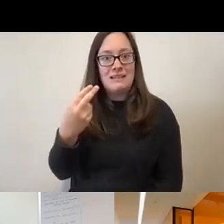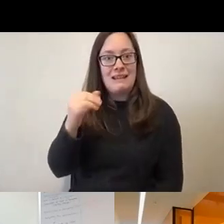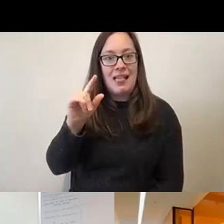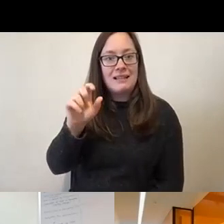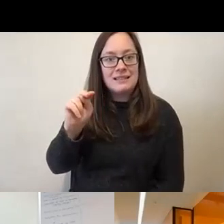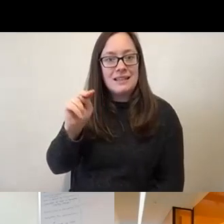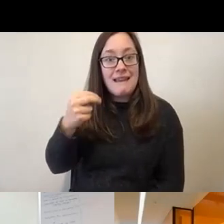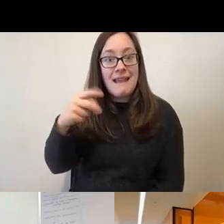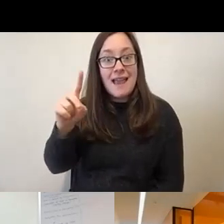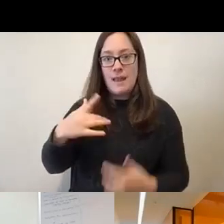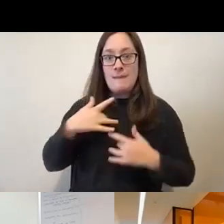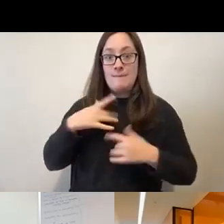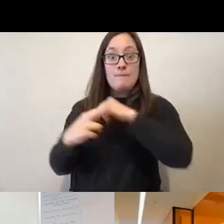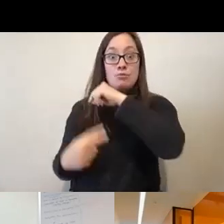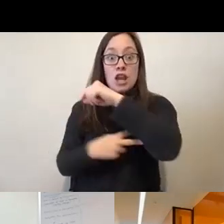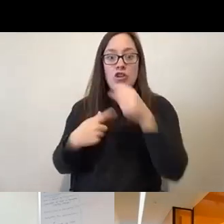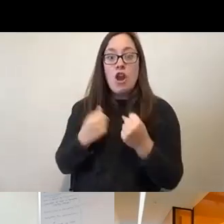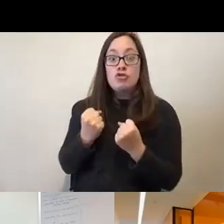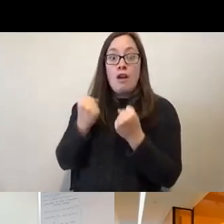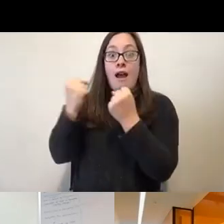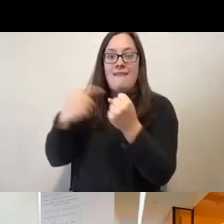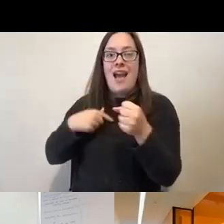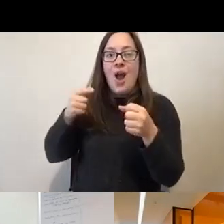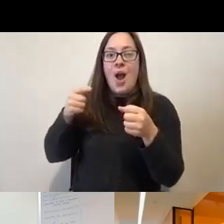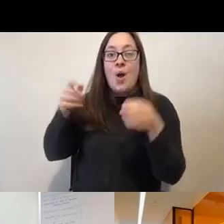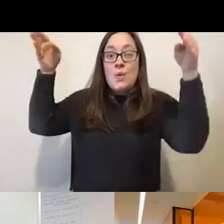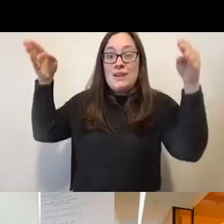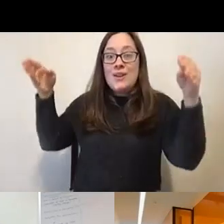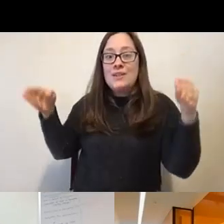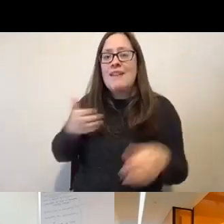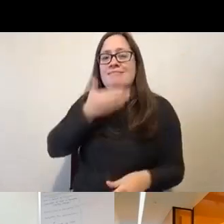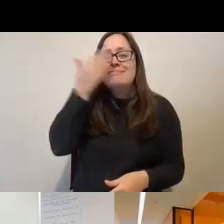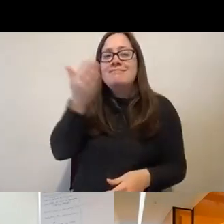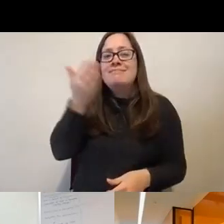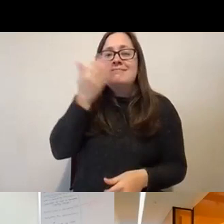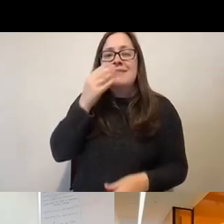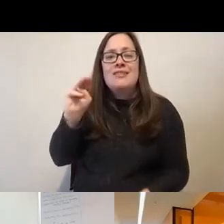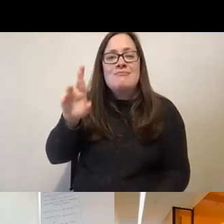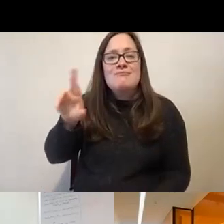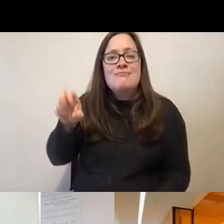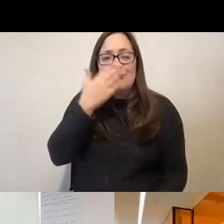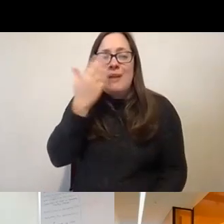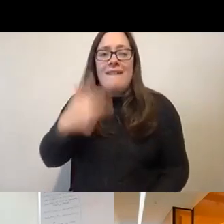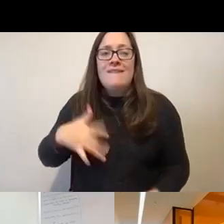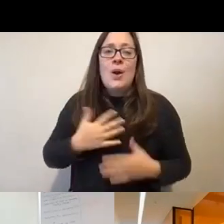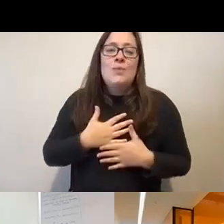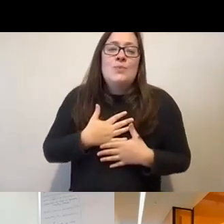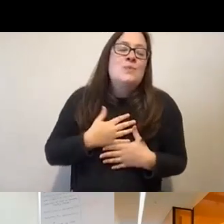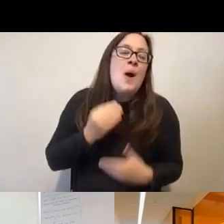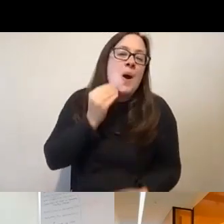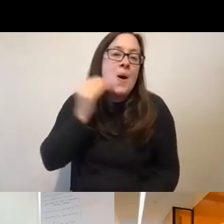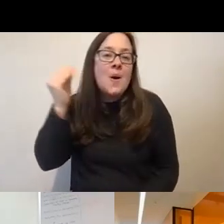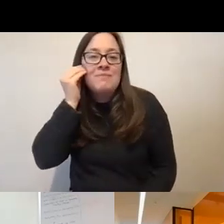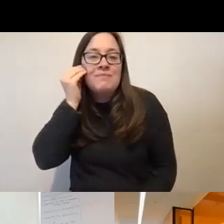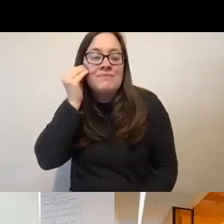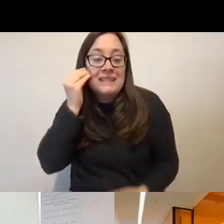and like smell the marsh, and like that just makes me feel really, yeah, I don't know, it makes me feel welcome. I guess it's just because I don't live by the